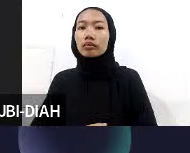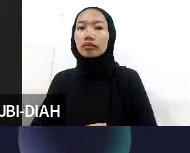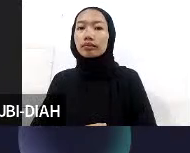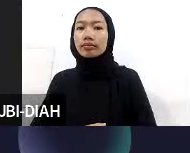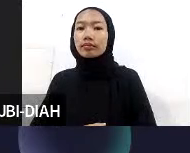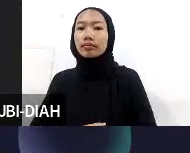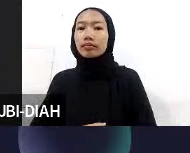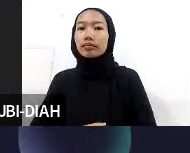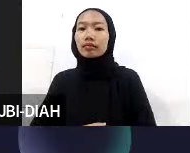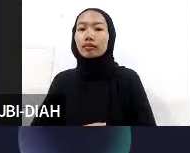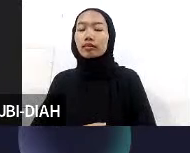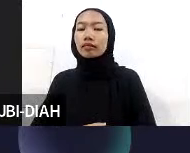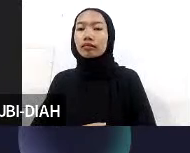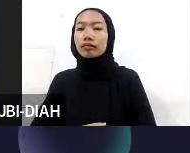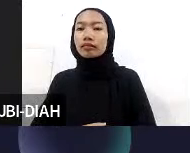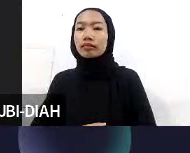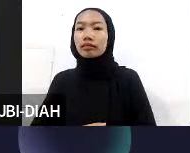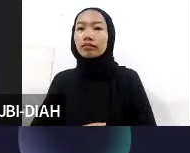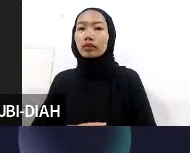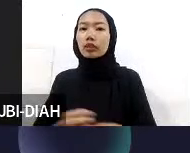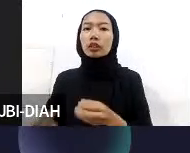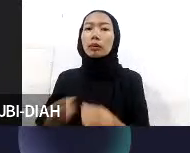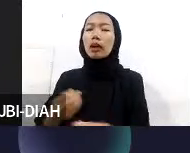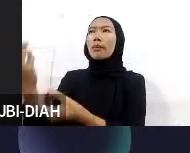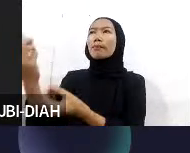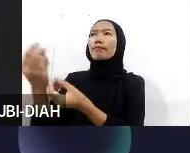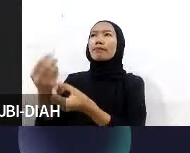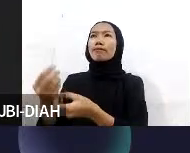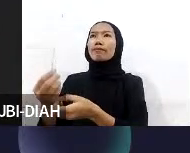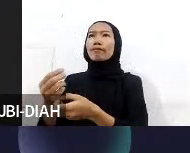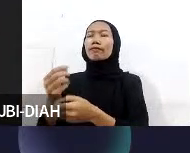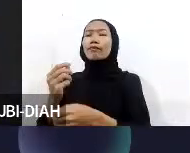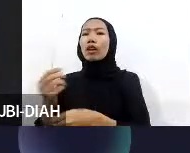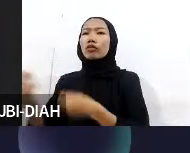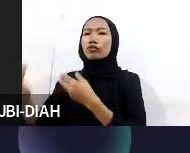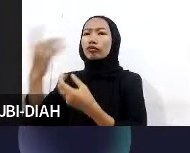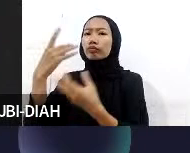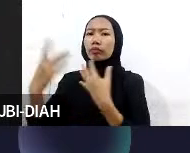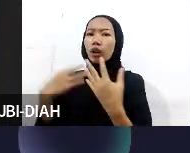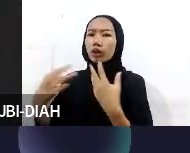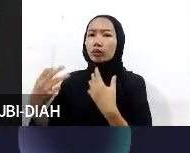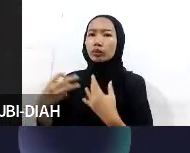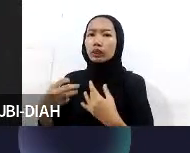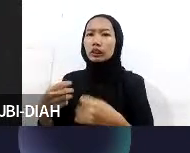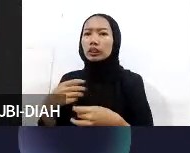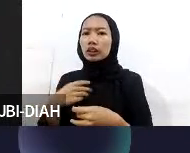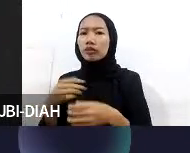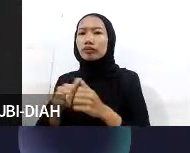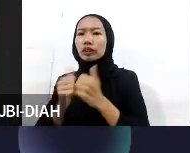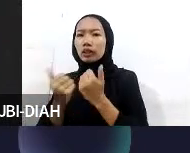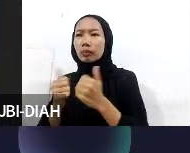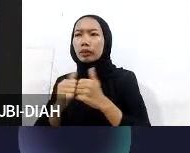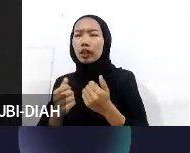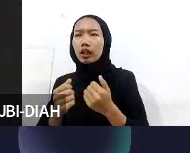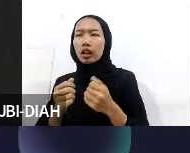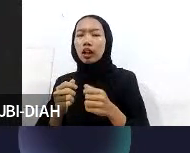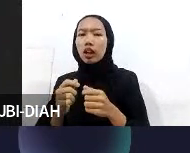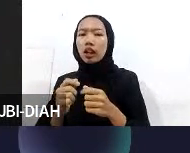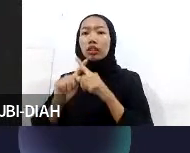But at the same time, we're unified in understanding it doesn't